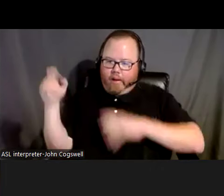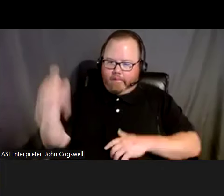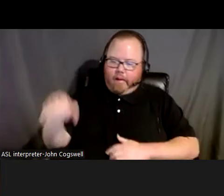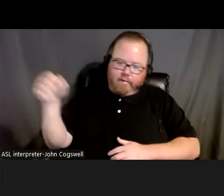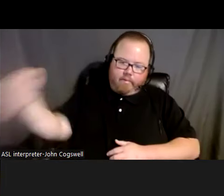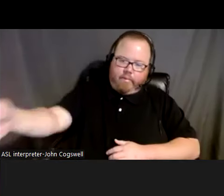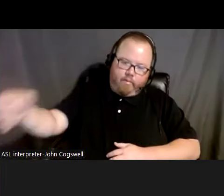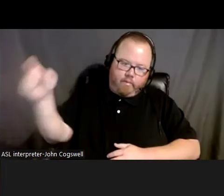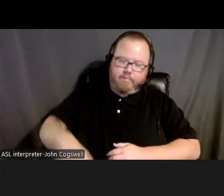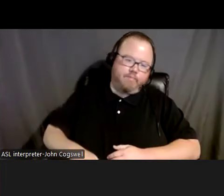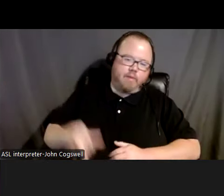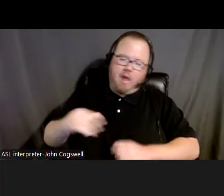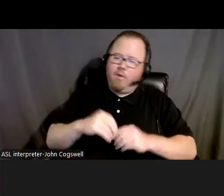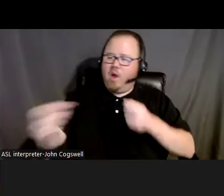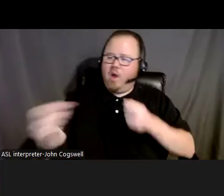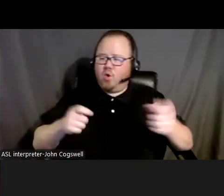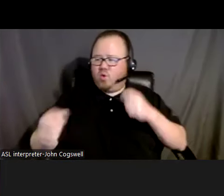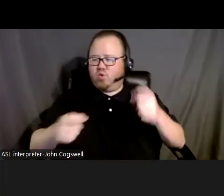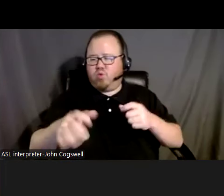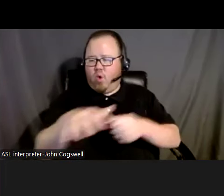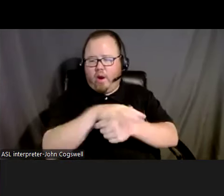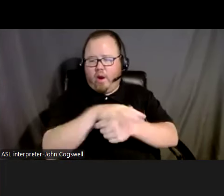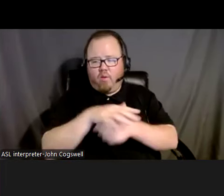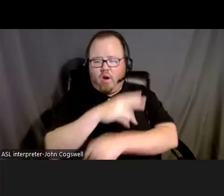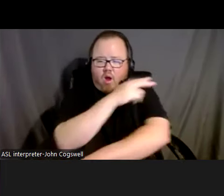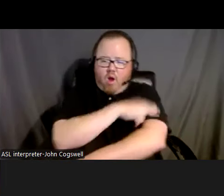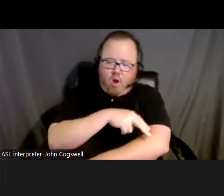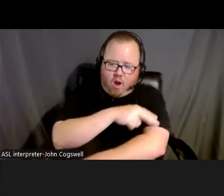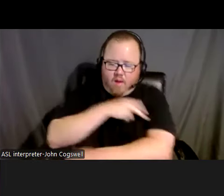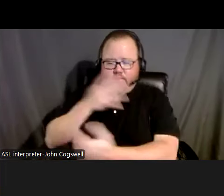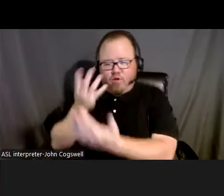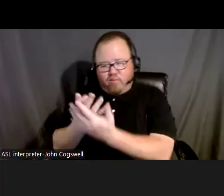later, but even in controlled settings like hospitals or prisons or jails,